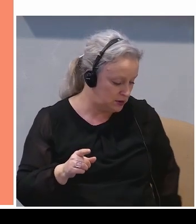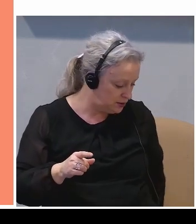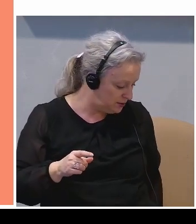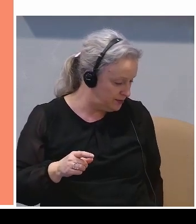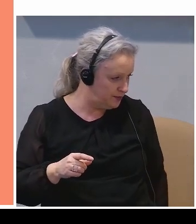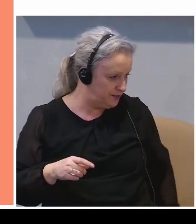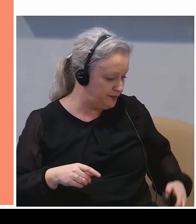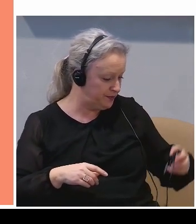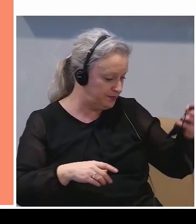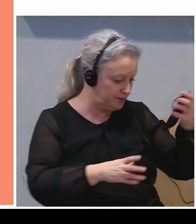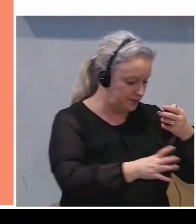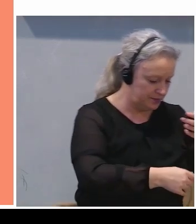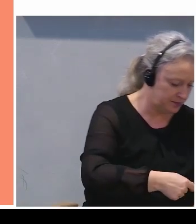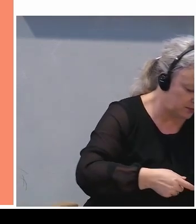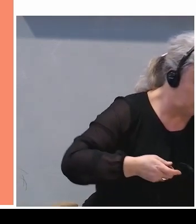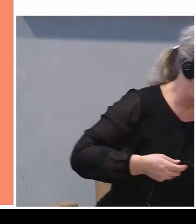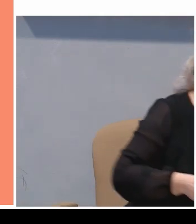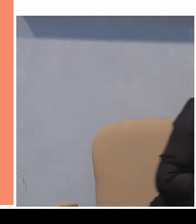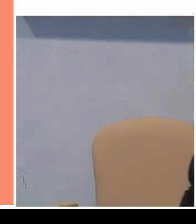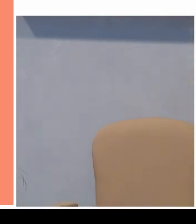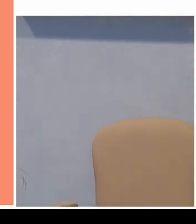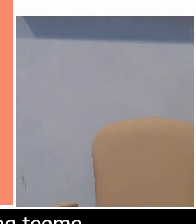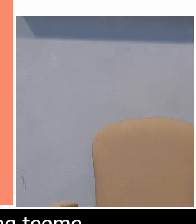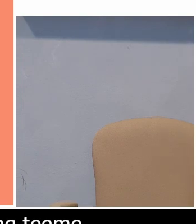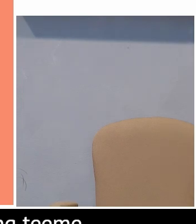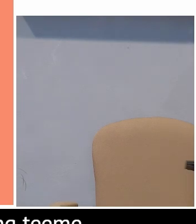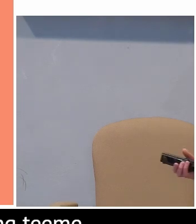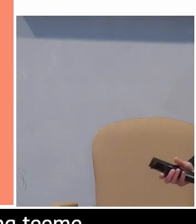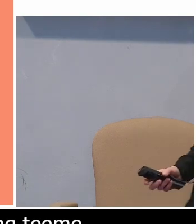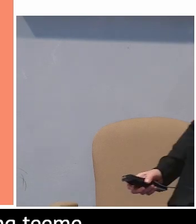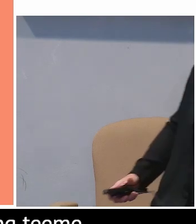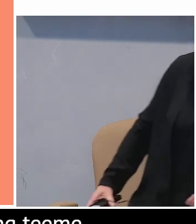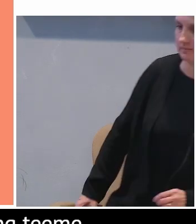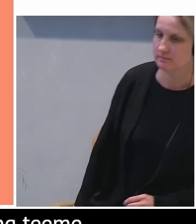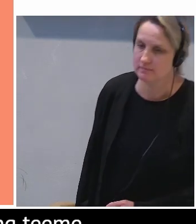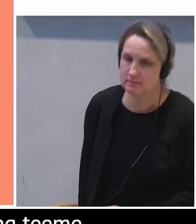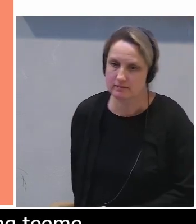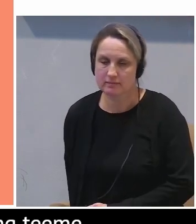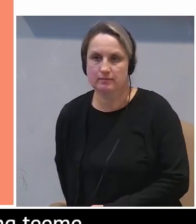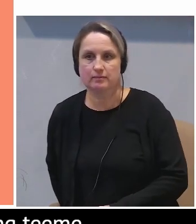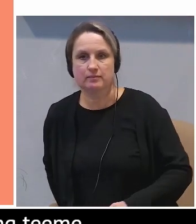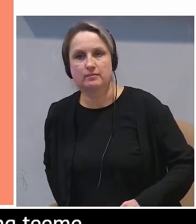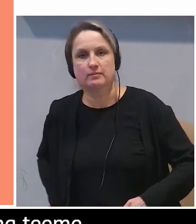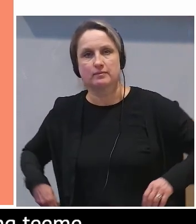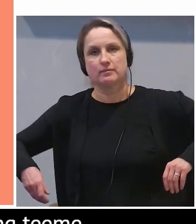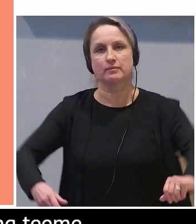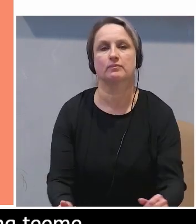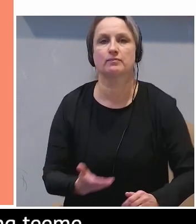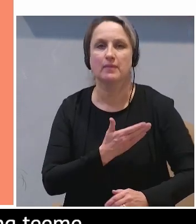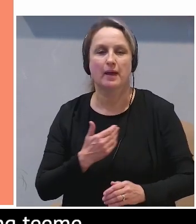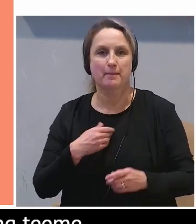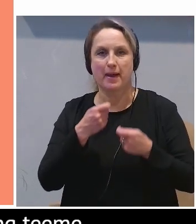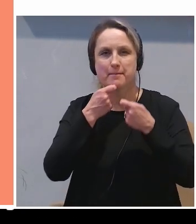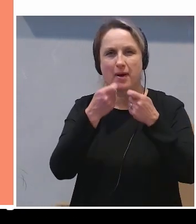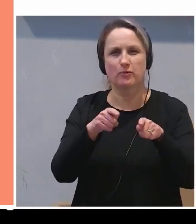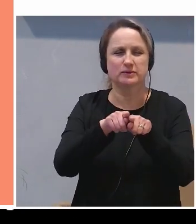As an output of the project, there are tools and services, training and education, and also guidelines and recommendations.